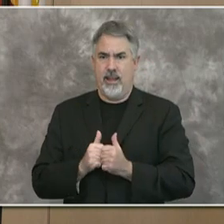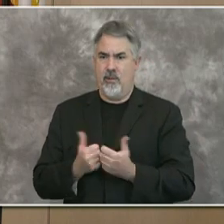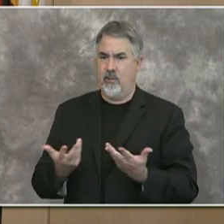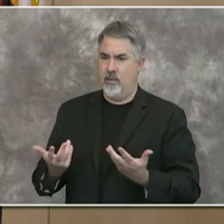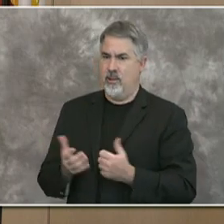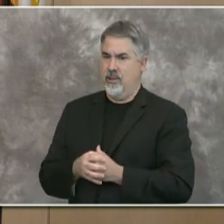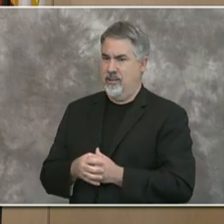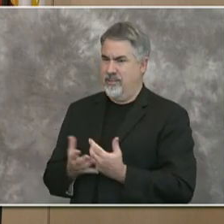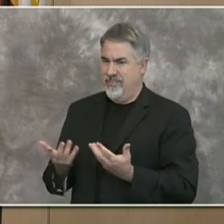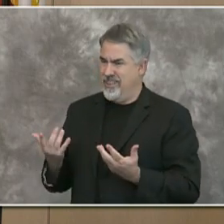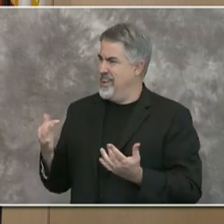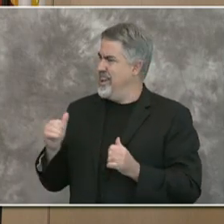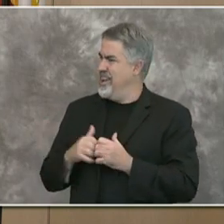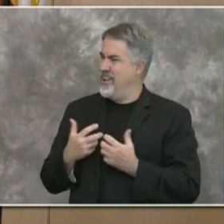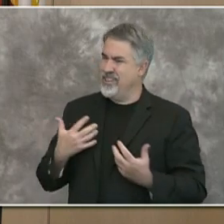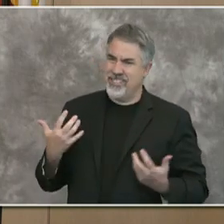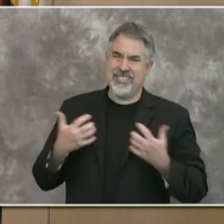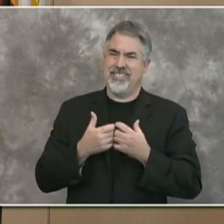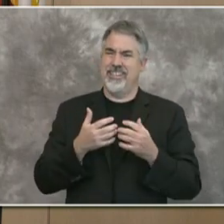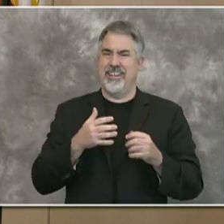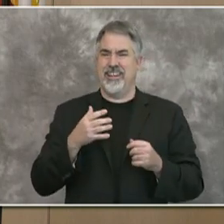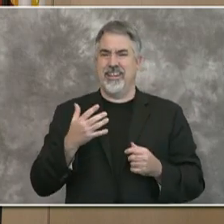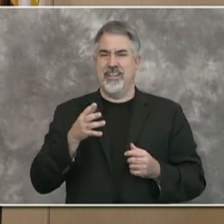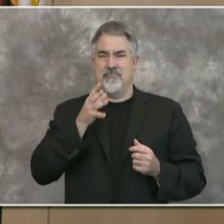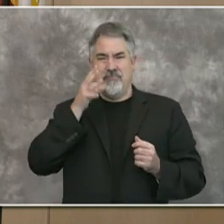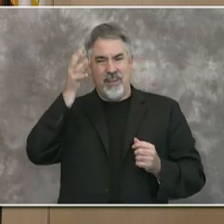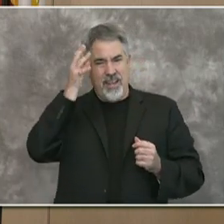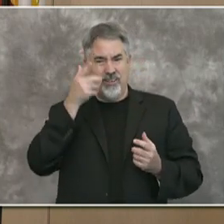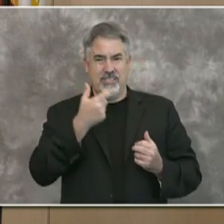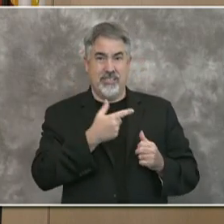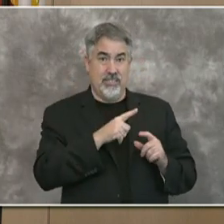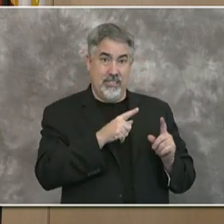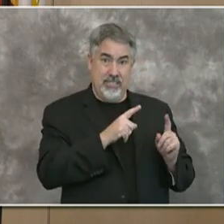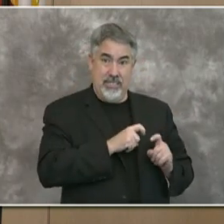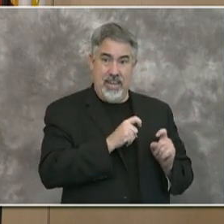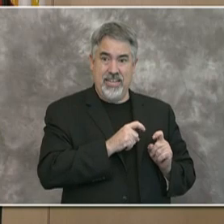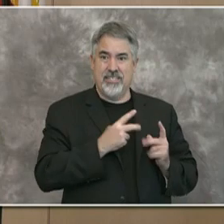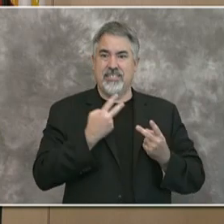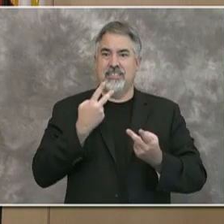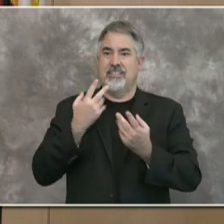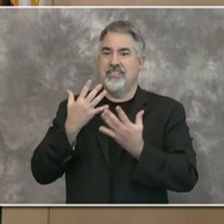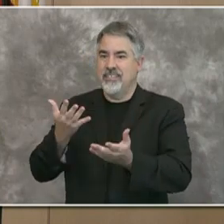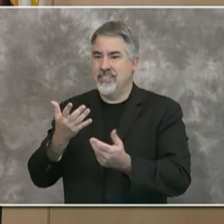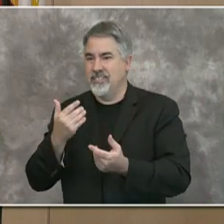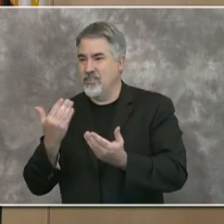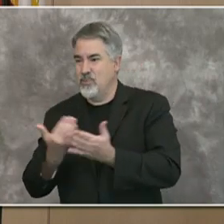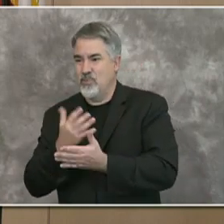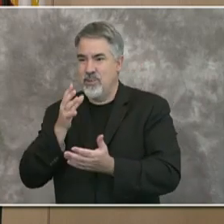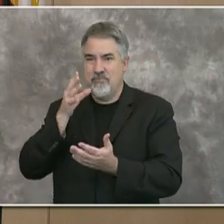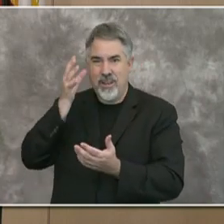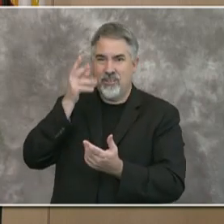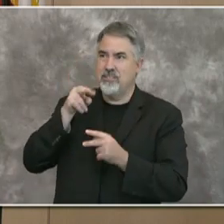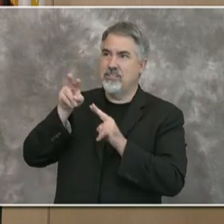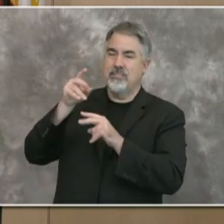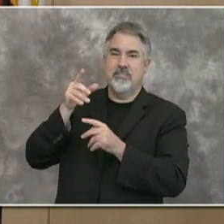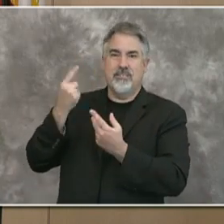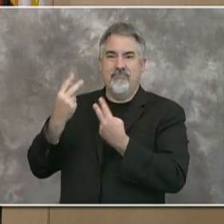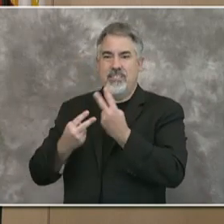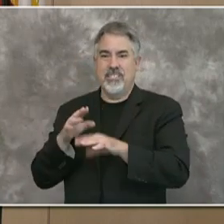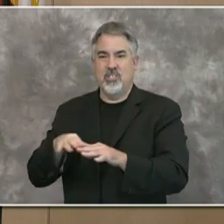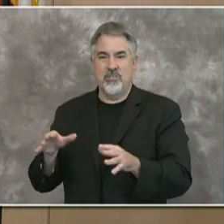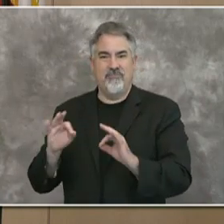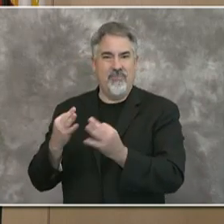with a parent? Will you be tested first, or what will the process look like? We don't know the process of how we will